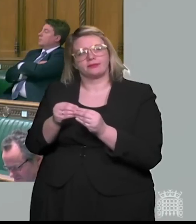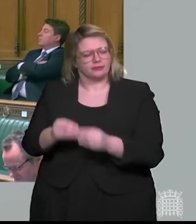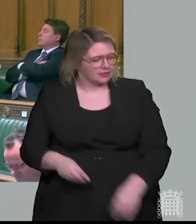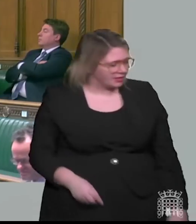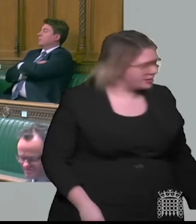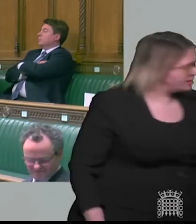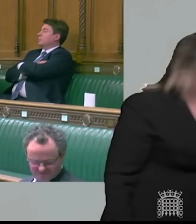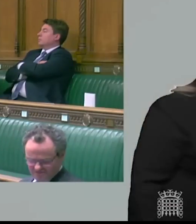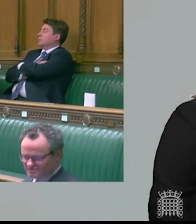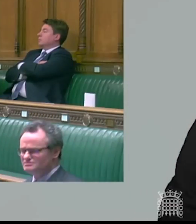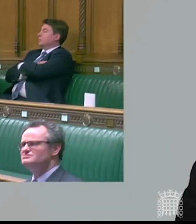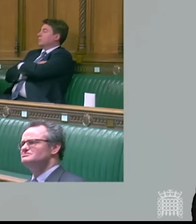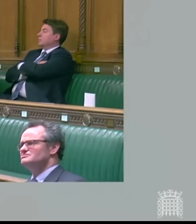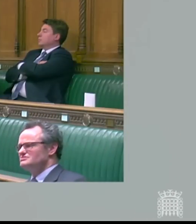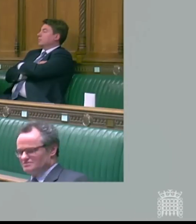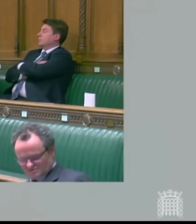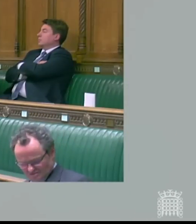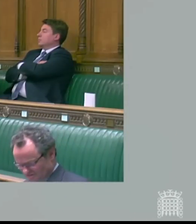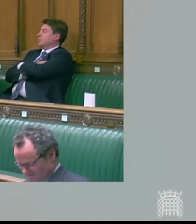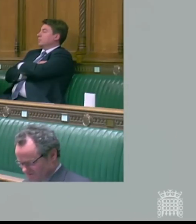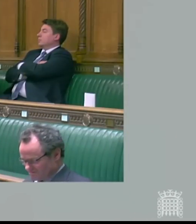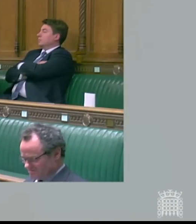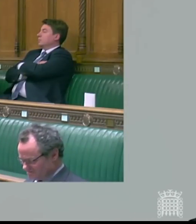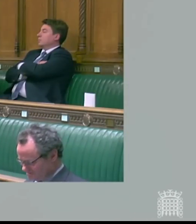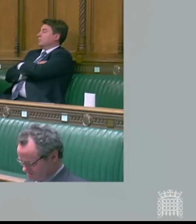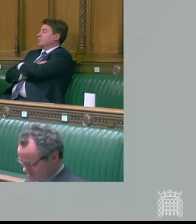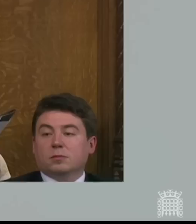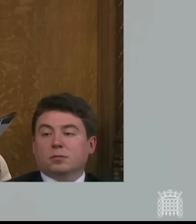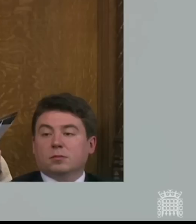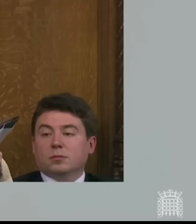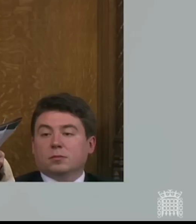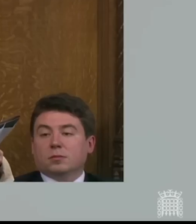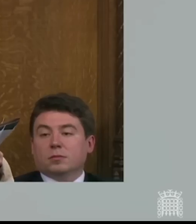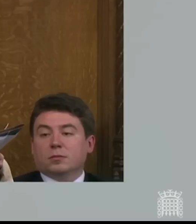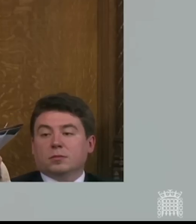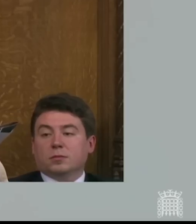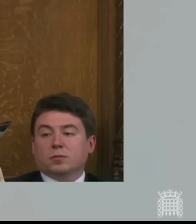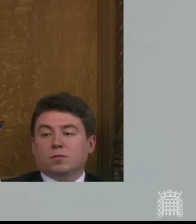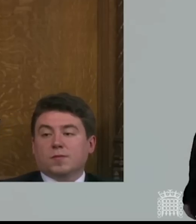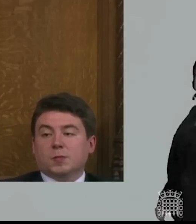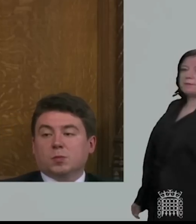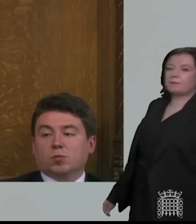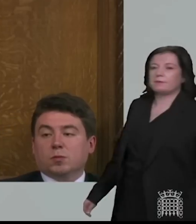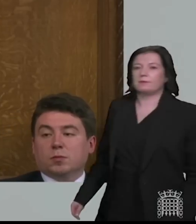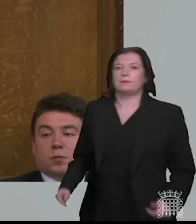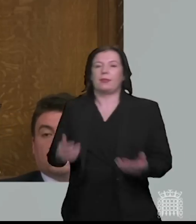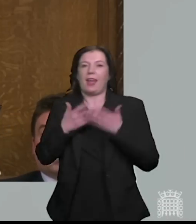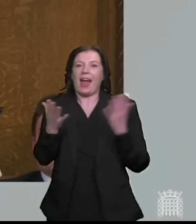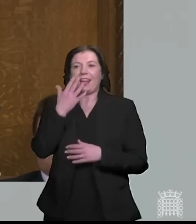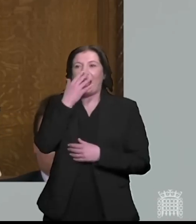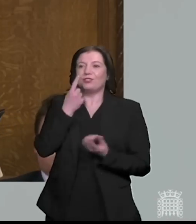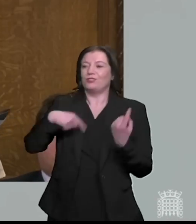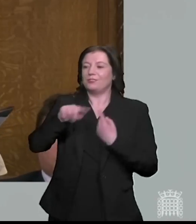huge progress towards that today. I think at any stage in life and at any age, you should be